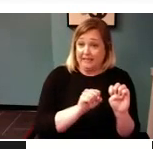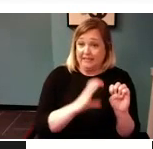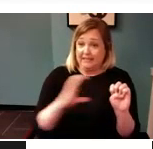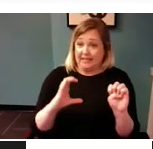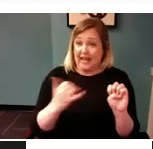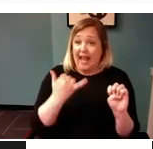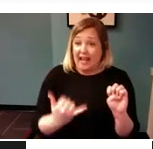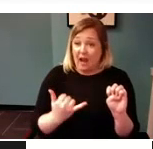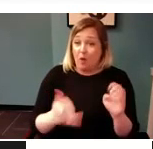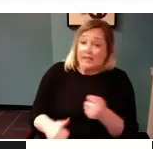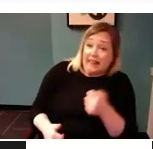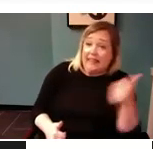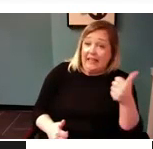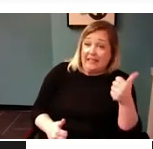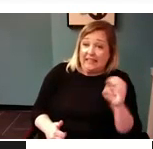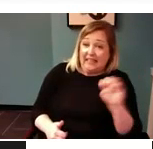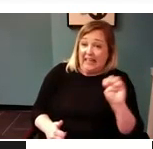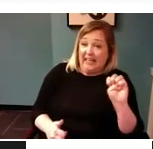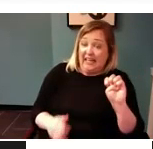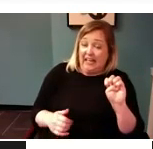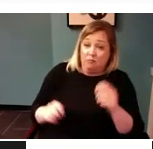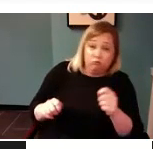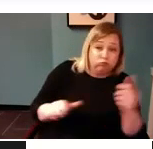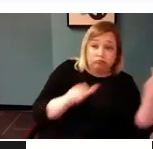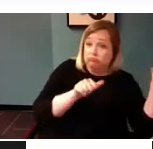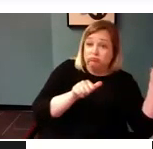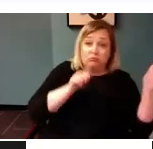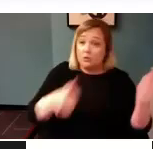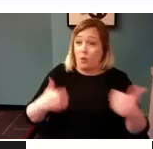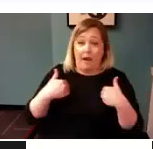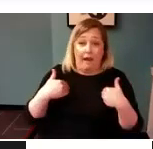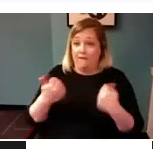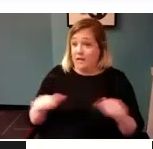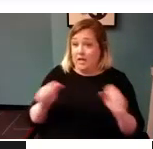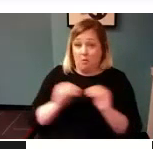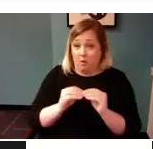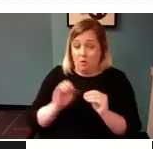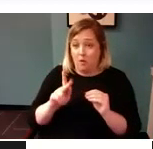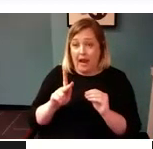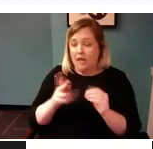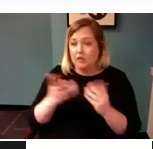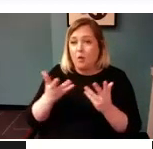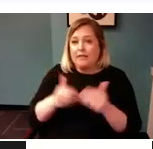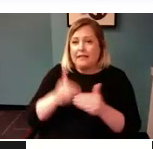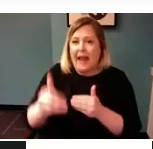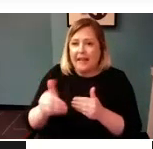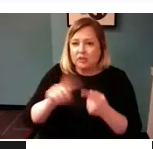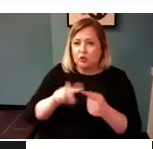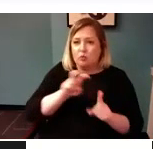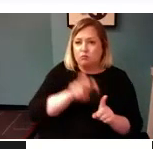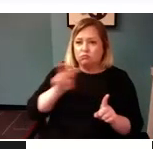does not exist anymore. Then we move on to the next thing to cover. So in that scenario, this is node